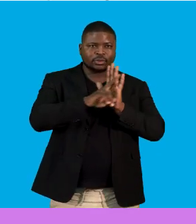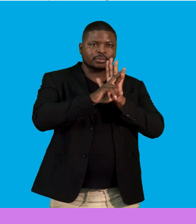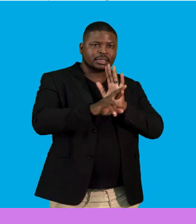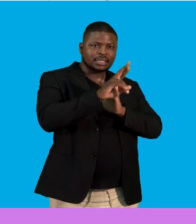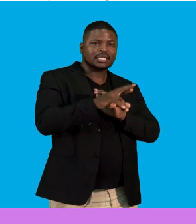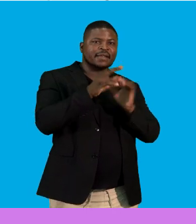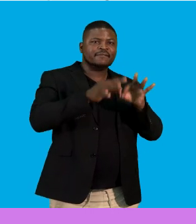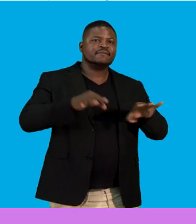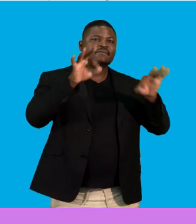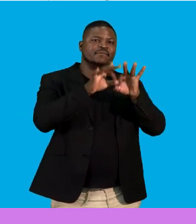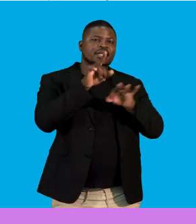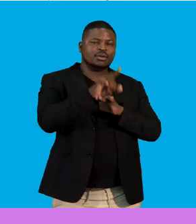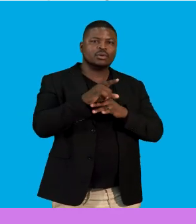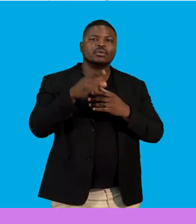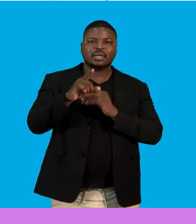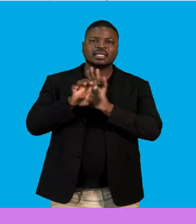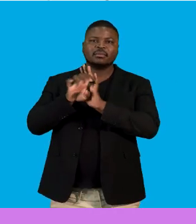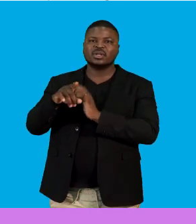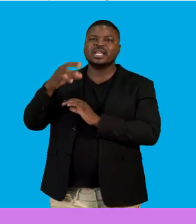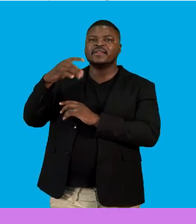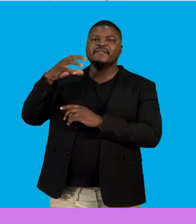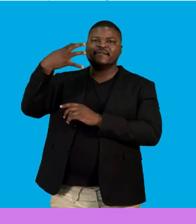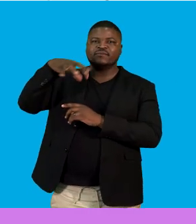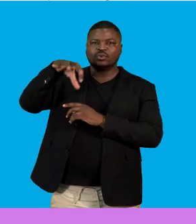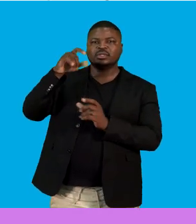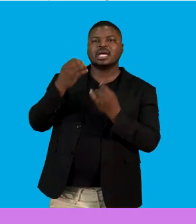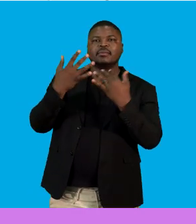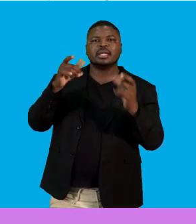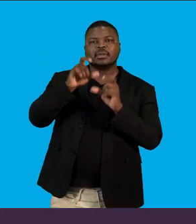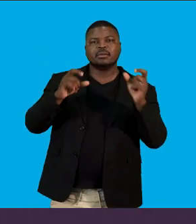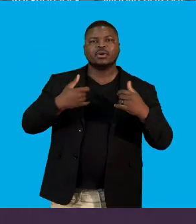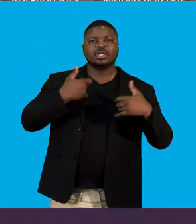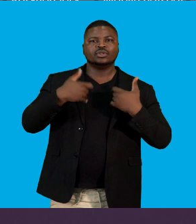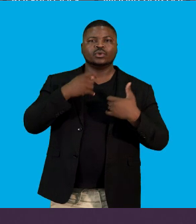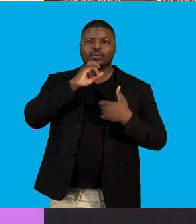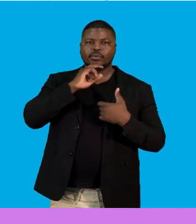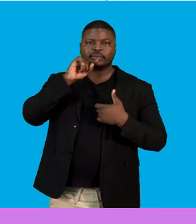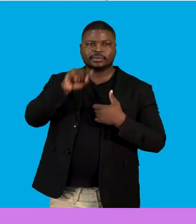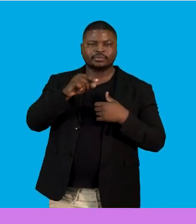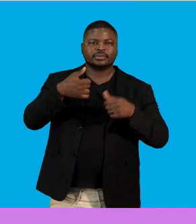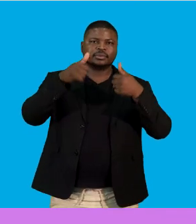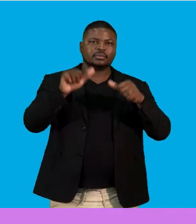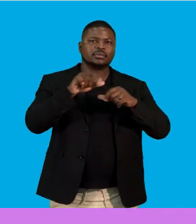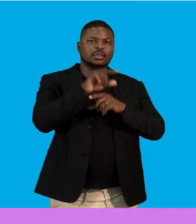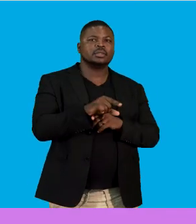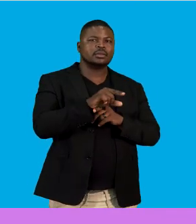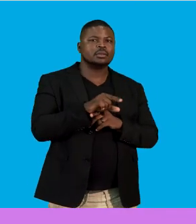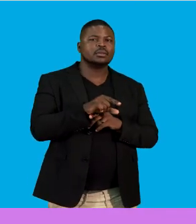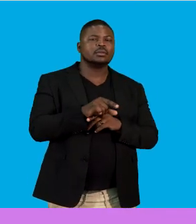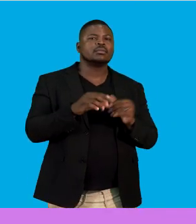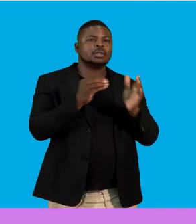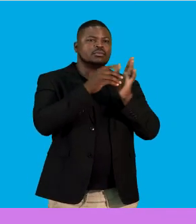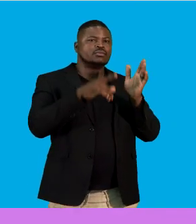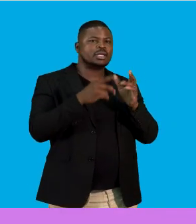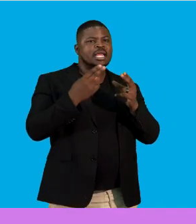given there the nicest fruit, the fruits there, and the number of people that enjoy that fruit. Then we go to the next one, sorry about that. We